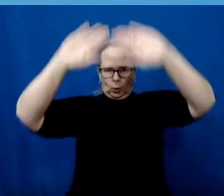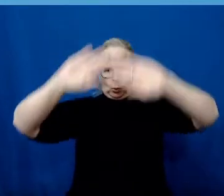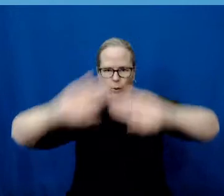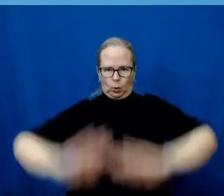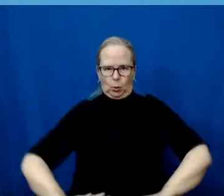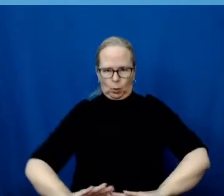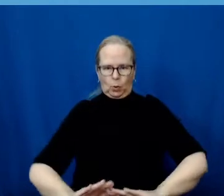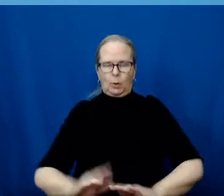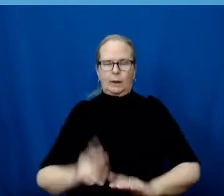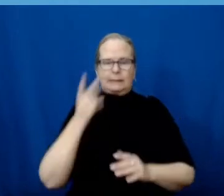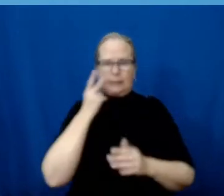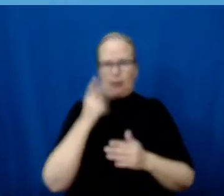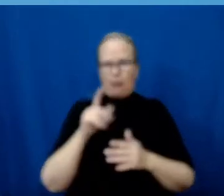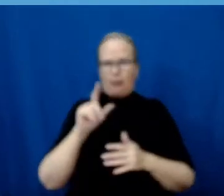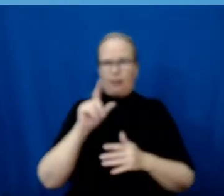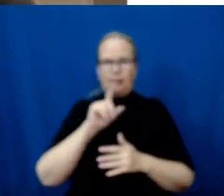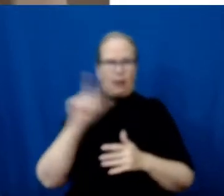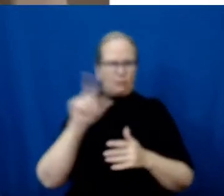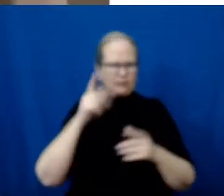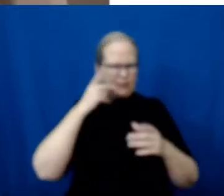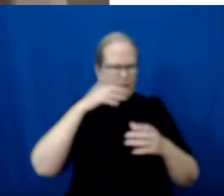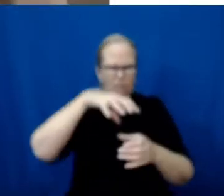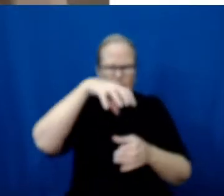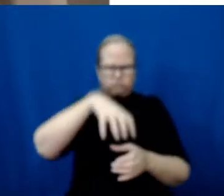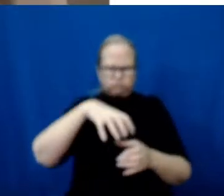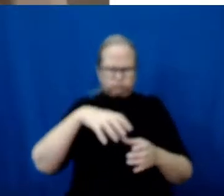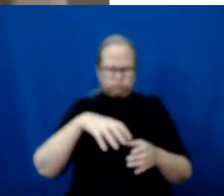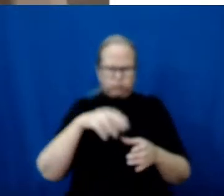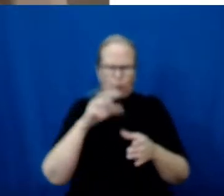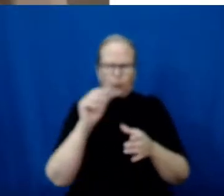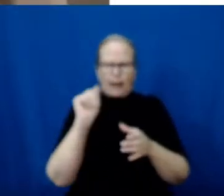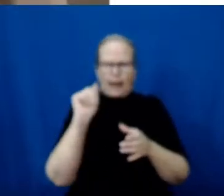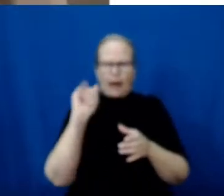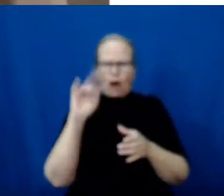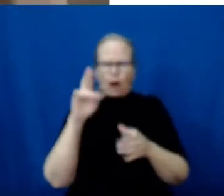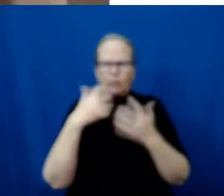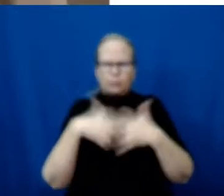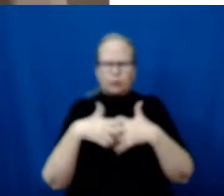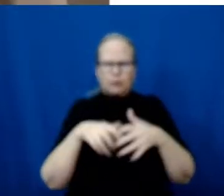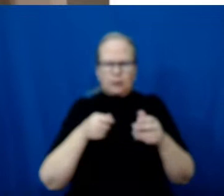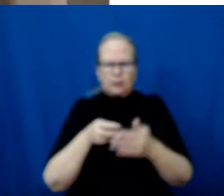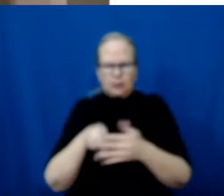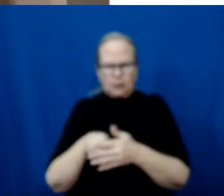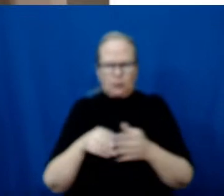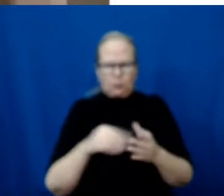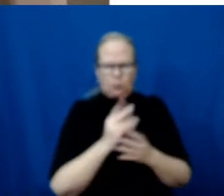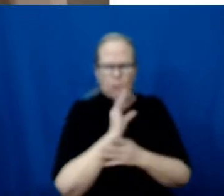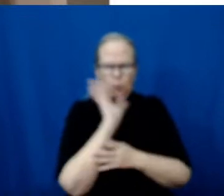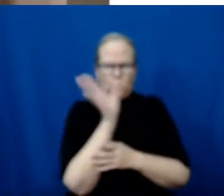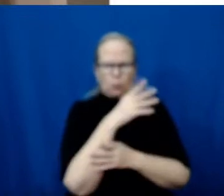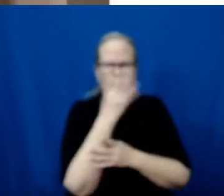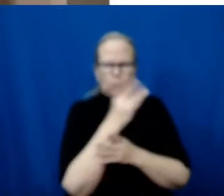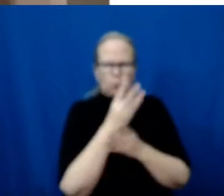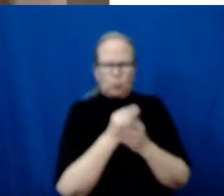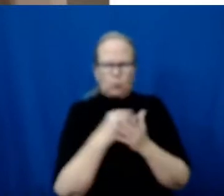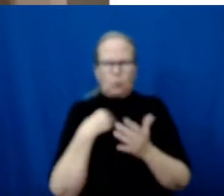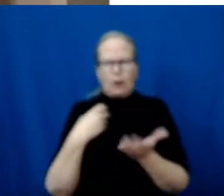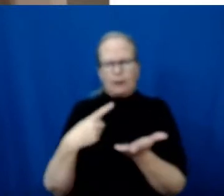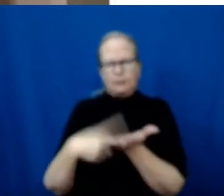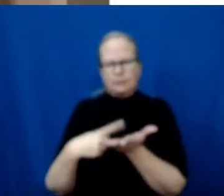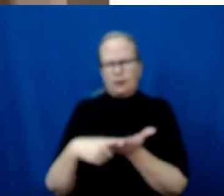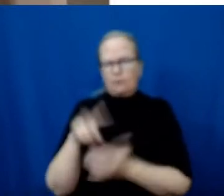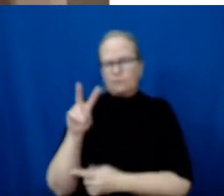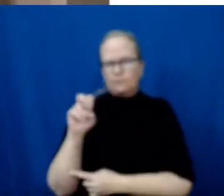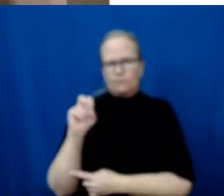first, just to talk about what we did on ventilation. We used the plastic, and we kept the